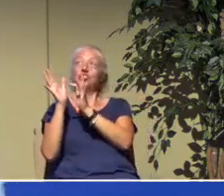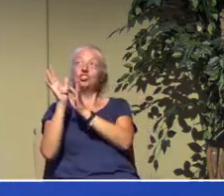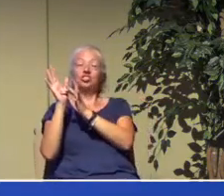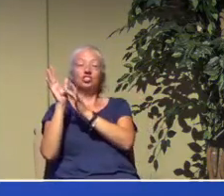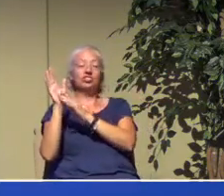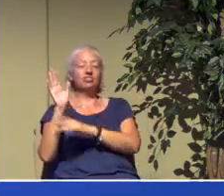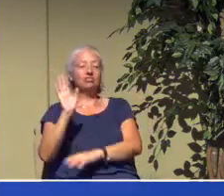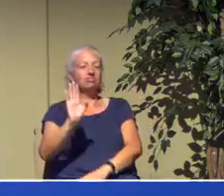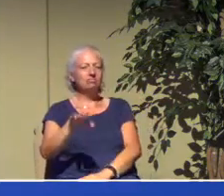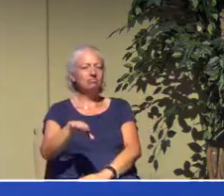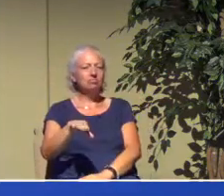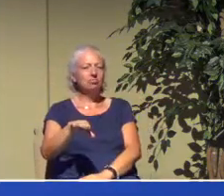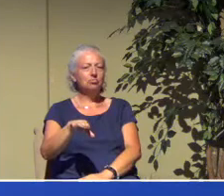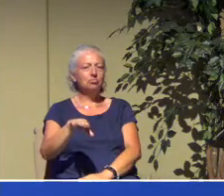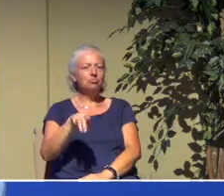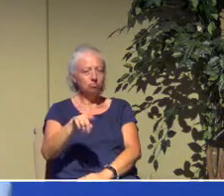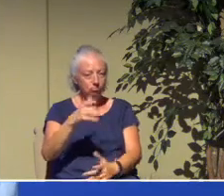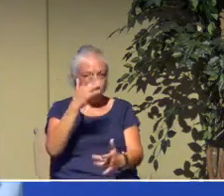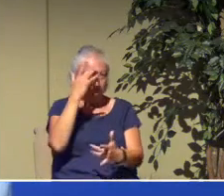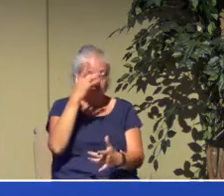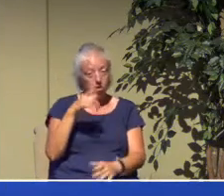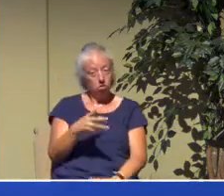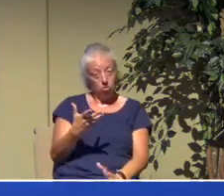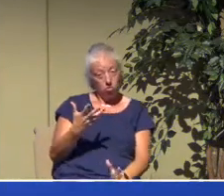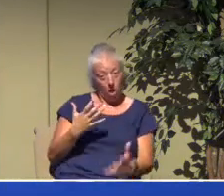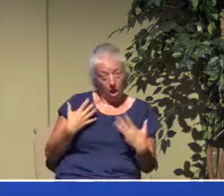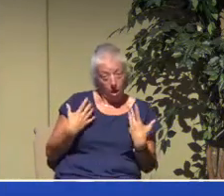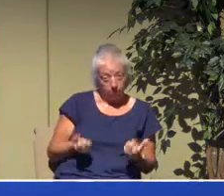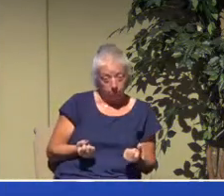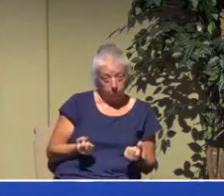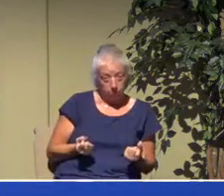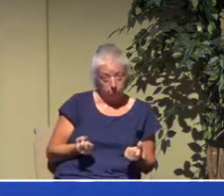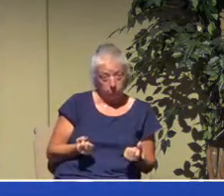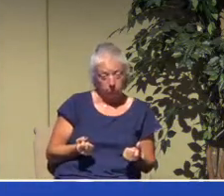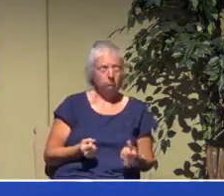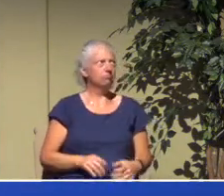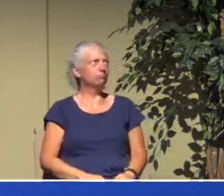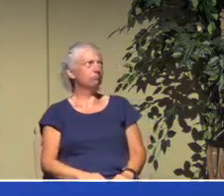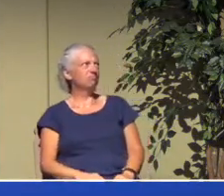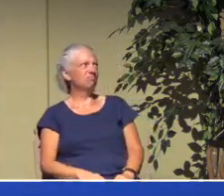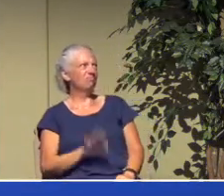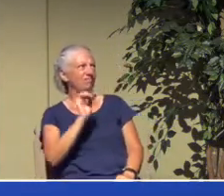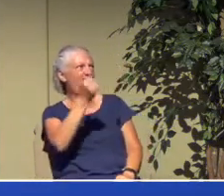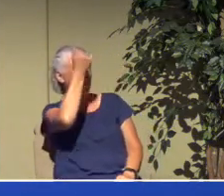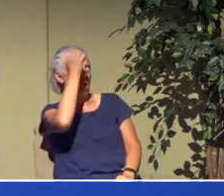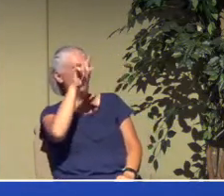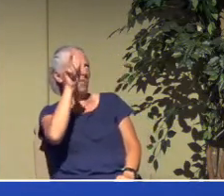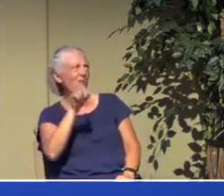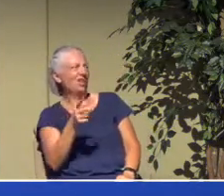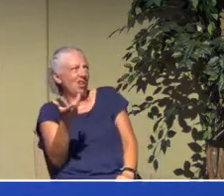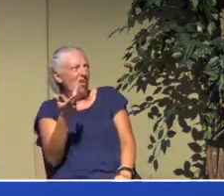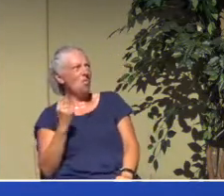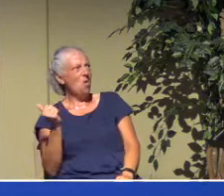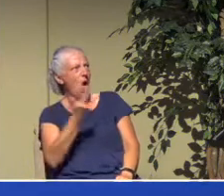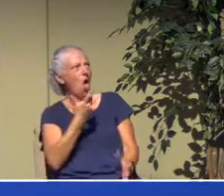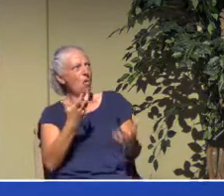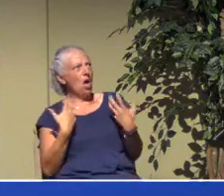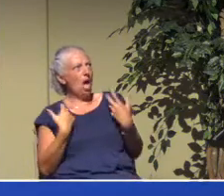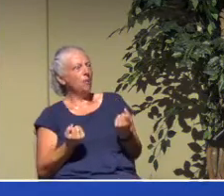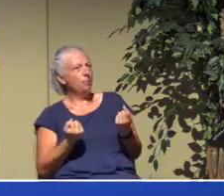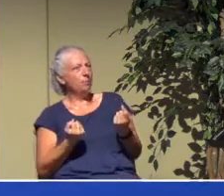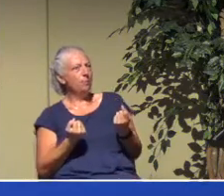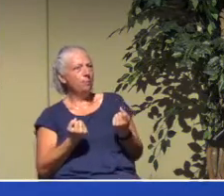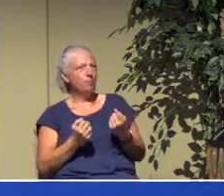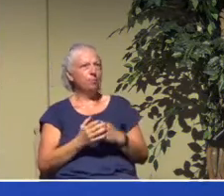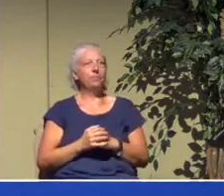who was, you know, sick, he said, do you want to be well? And we think, what a dumb question. We all want to be well. But the truth is, we don't all